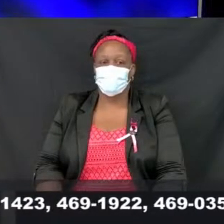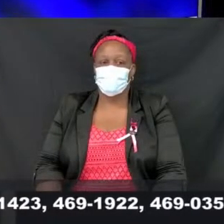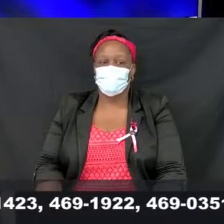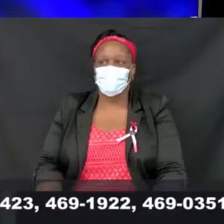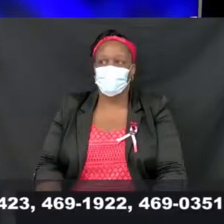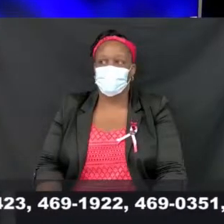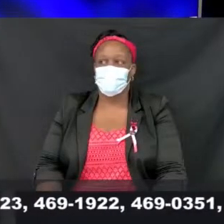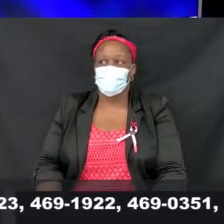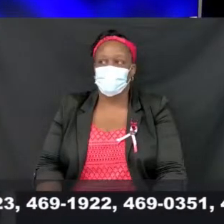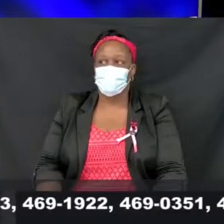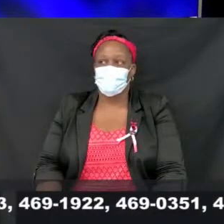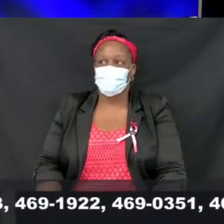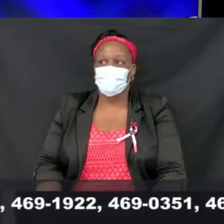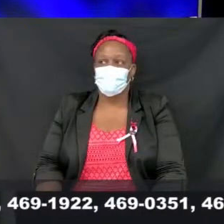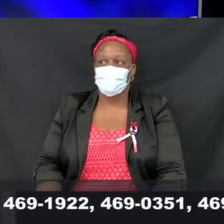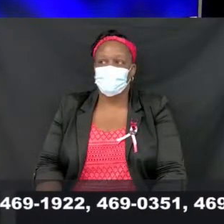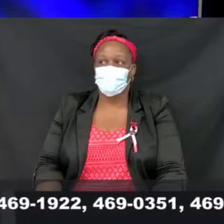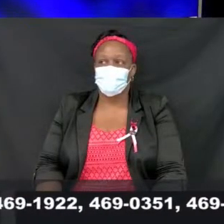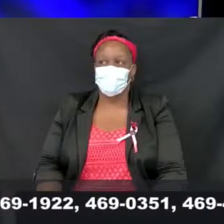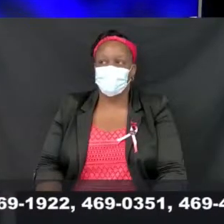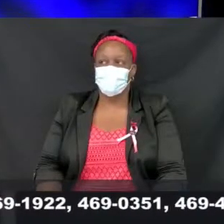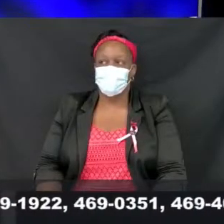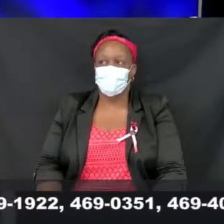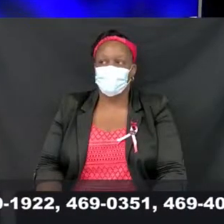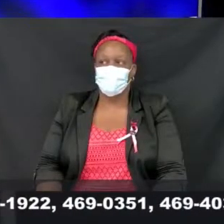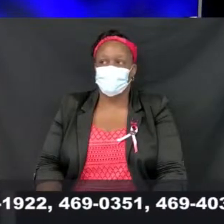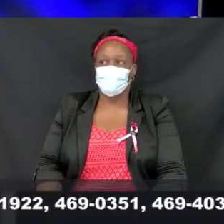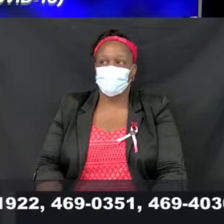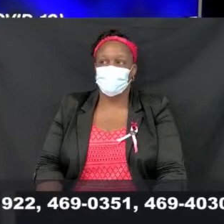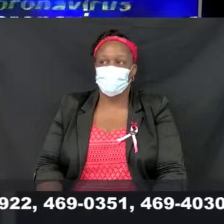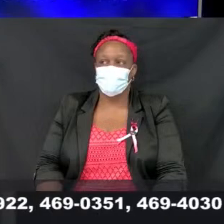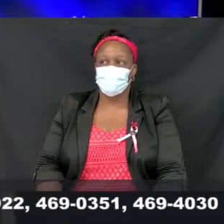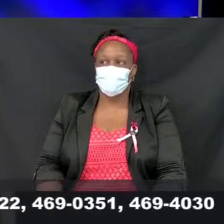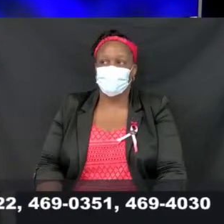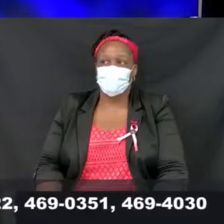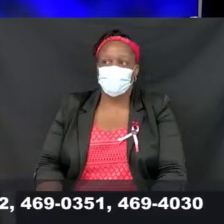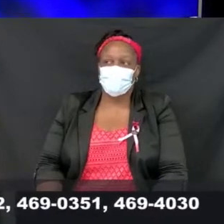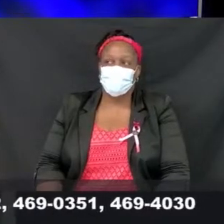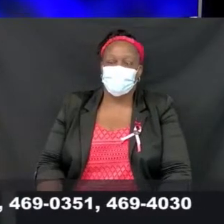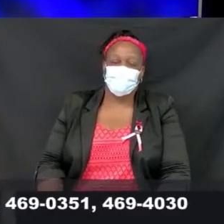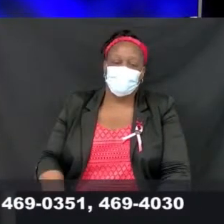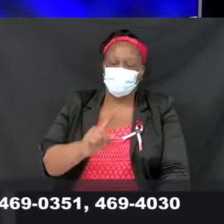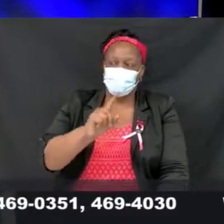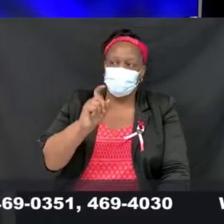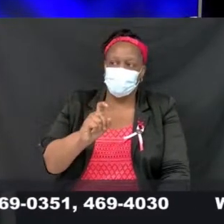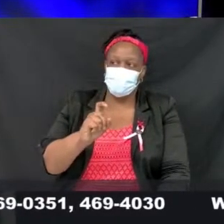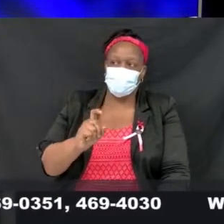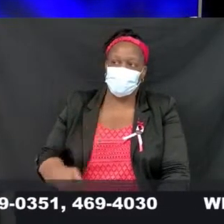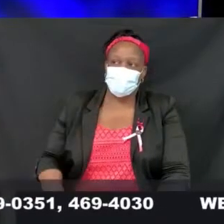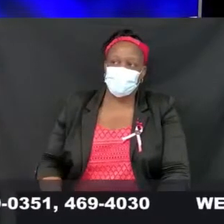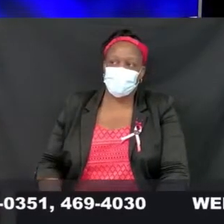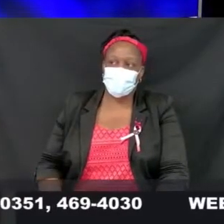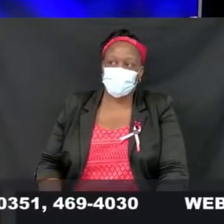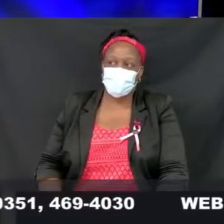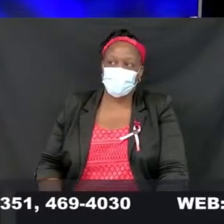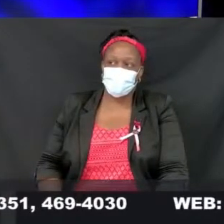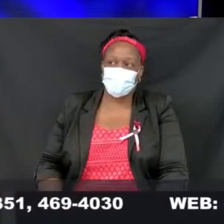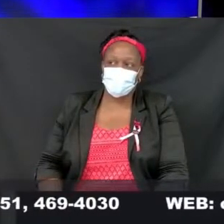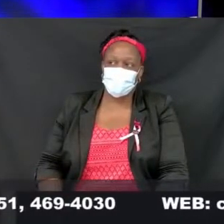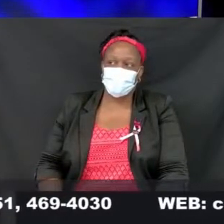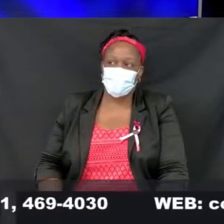Dr. Wilkinson, you moved away too quickly. This second question is also for you. Have you